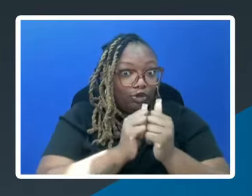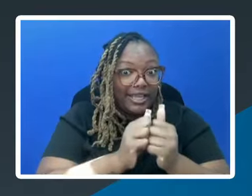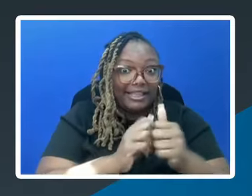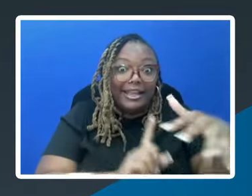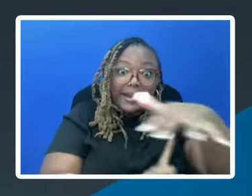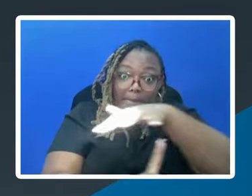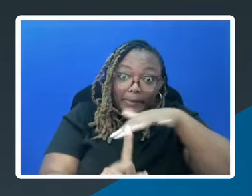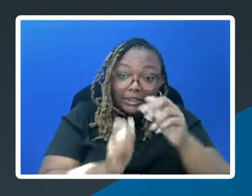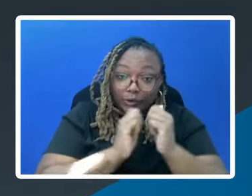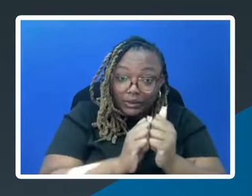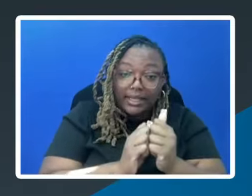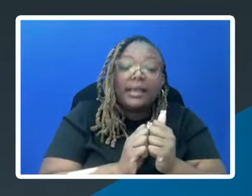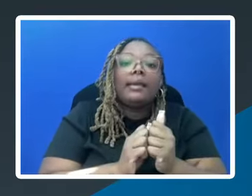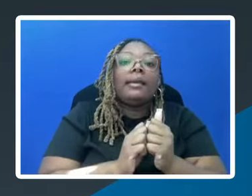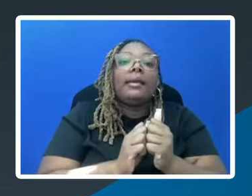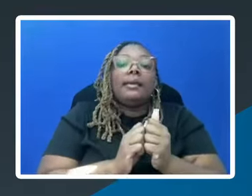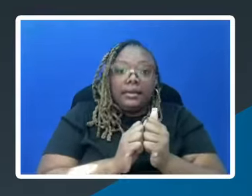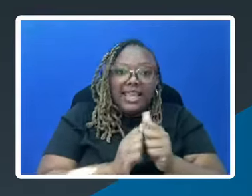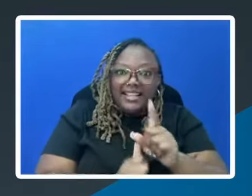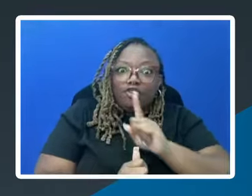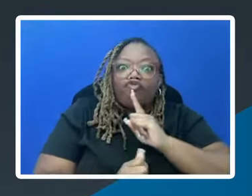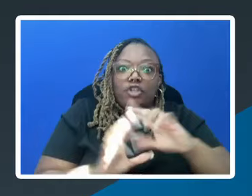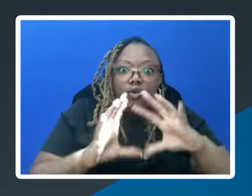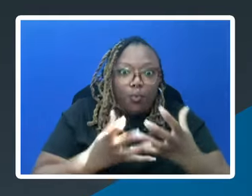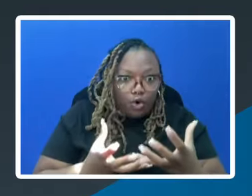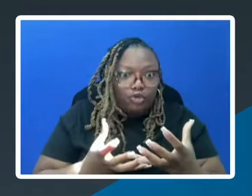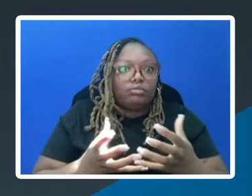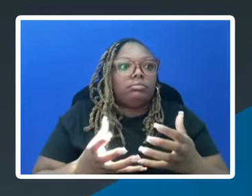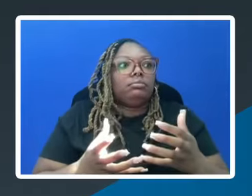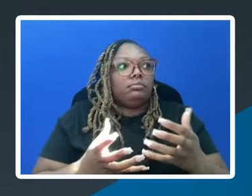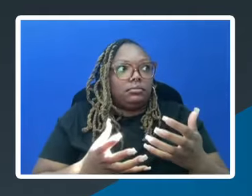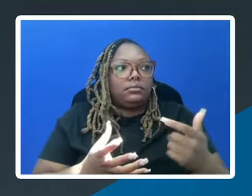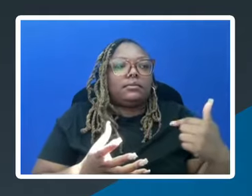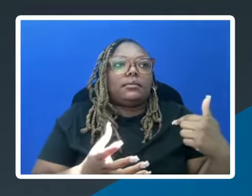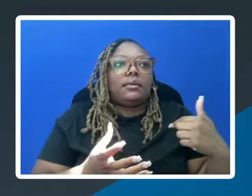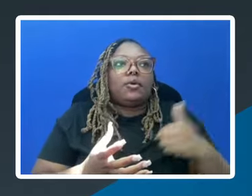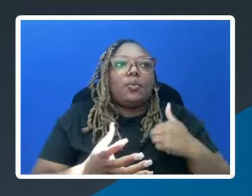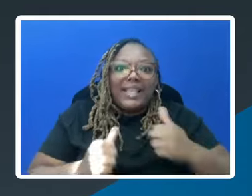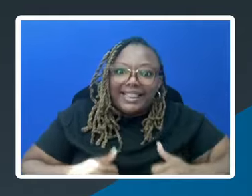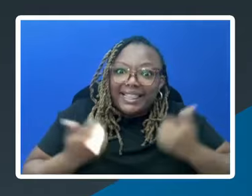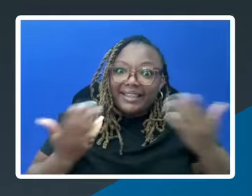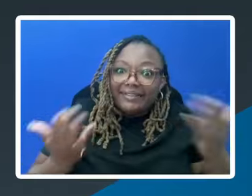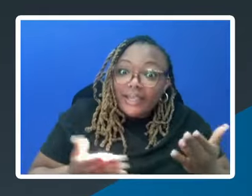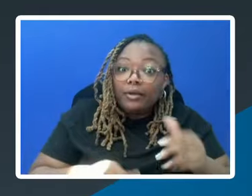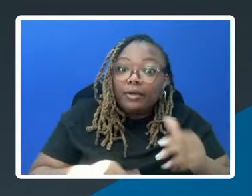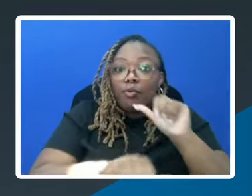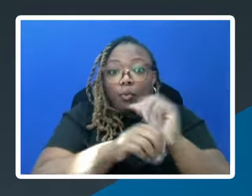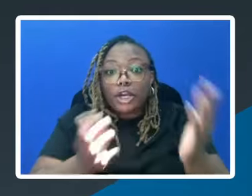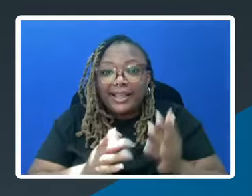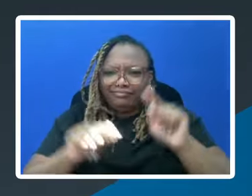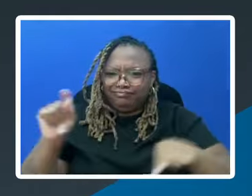And it's a very real world, right? We live here, we work here, but we also